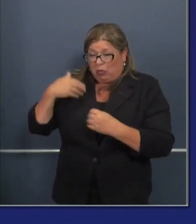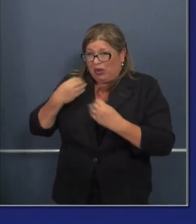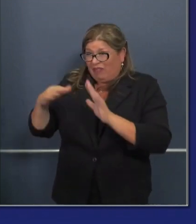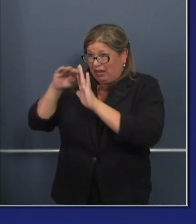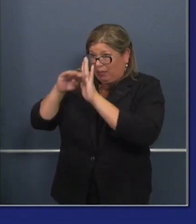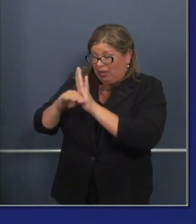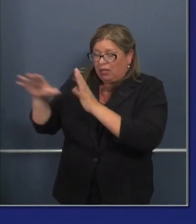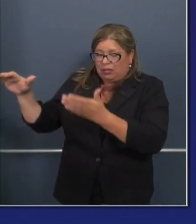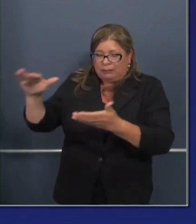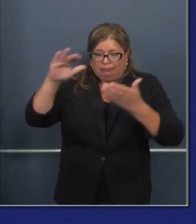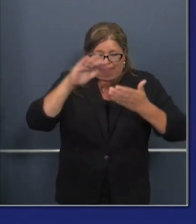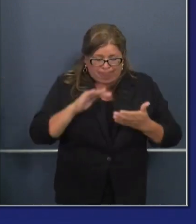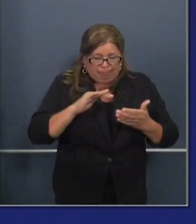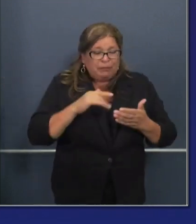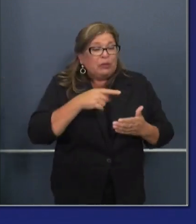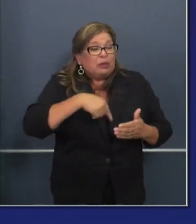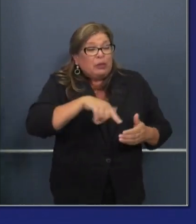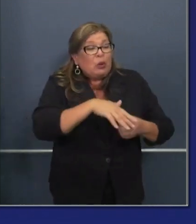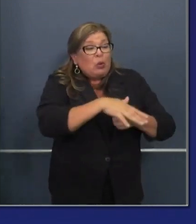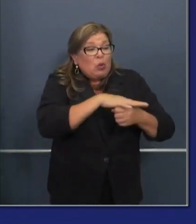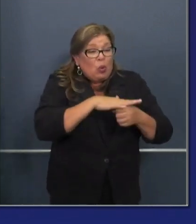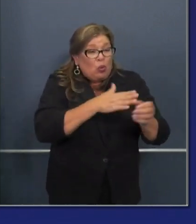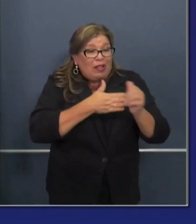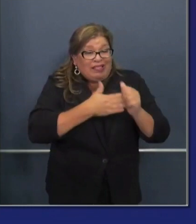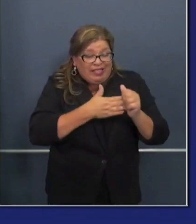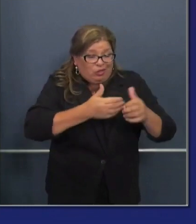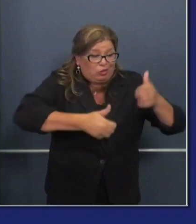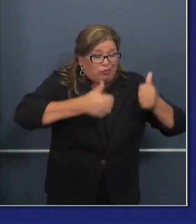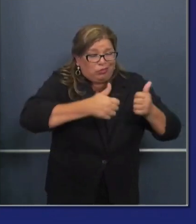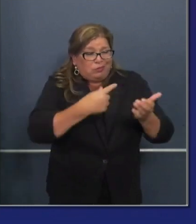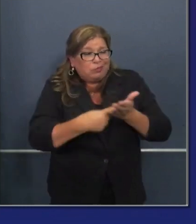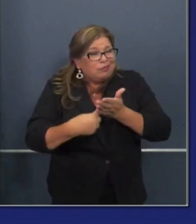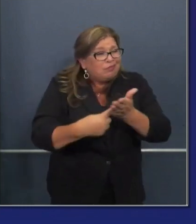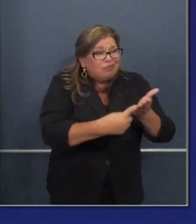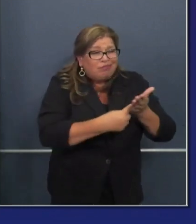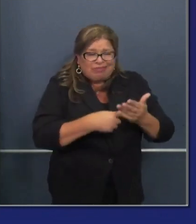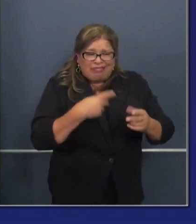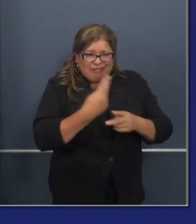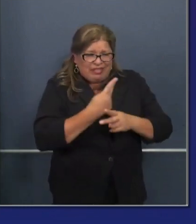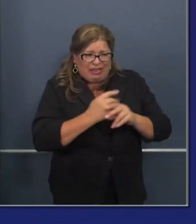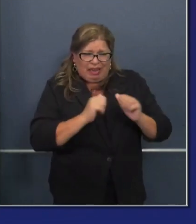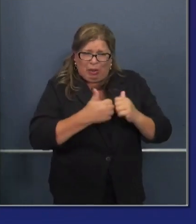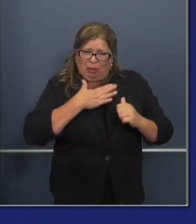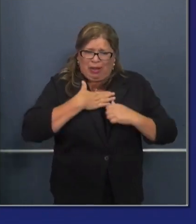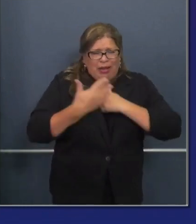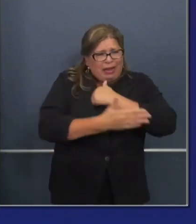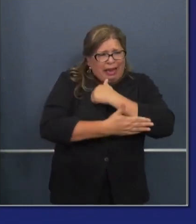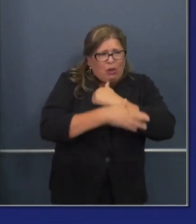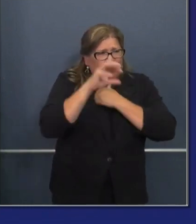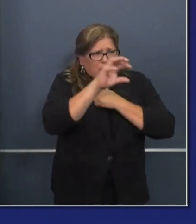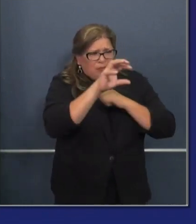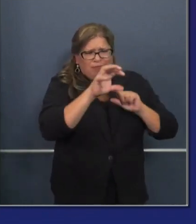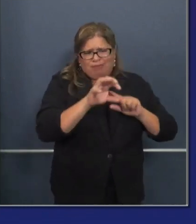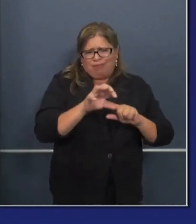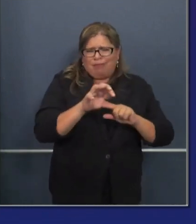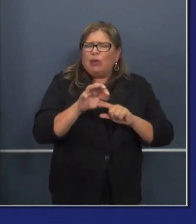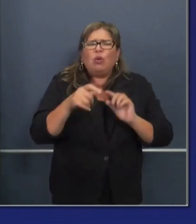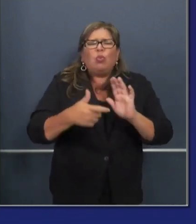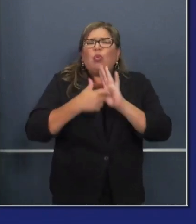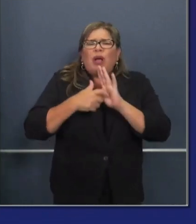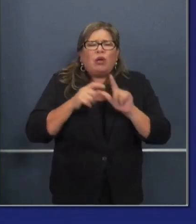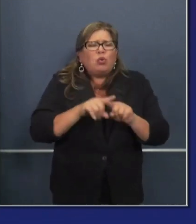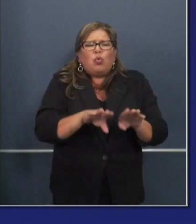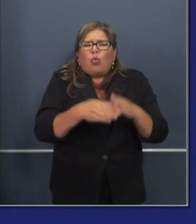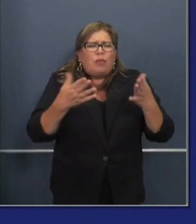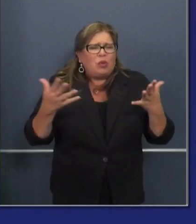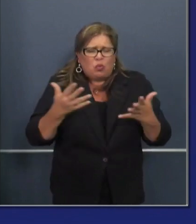does not prescribe when to reopen, it just lays out how to safely reopen, and they have